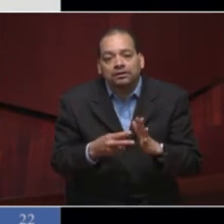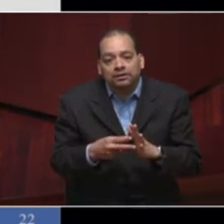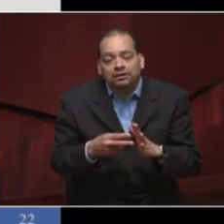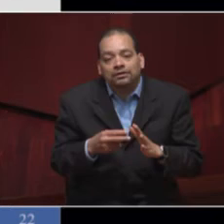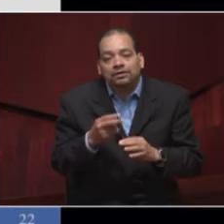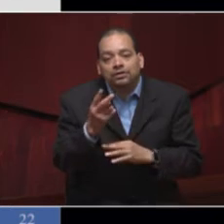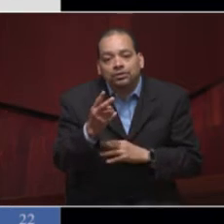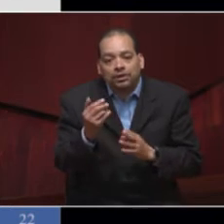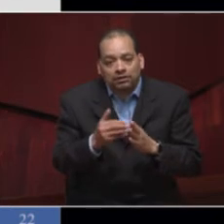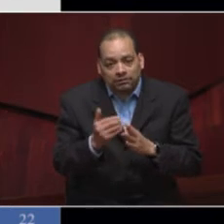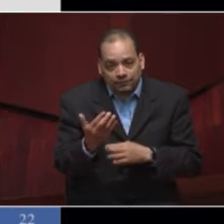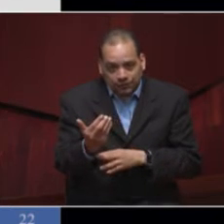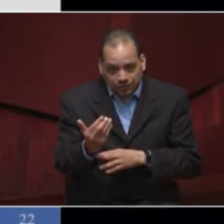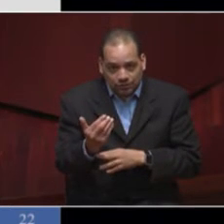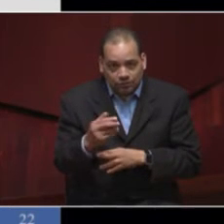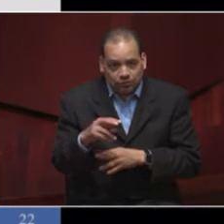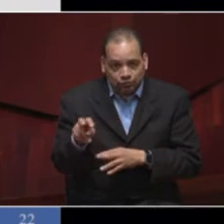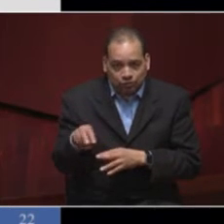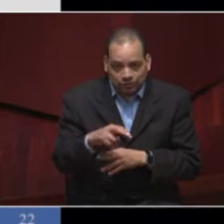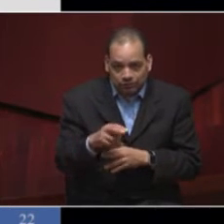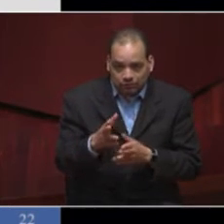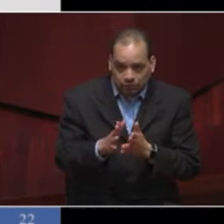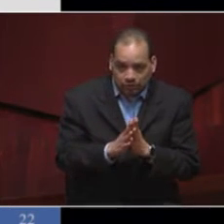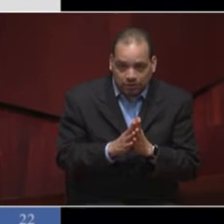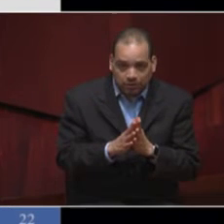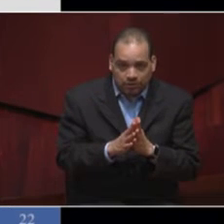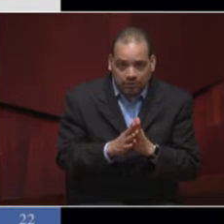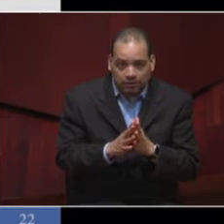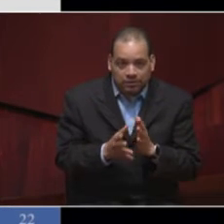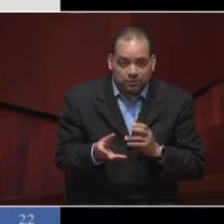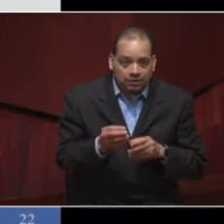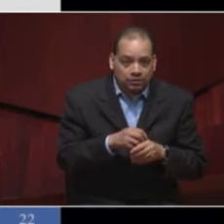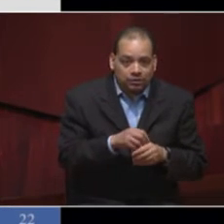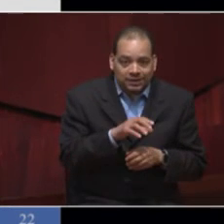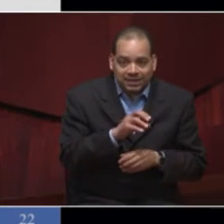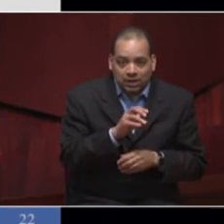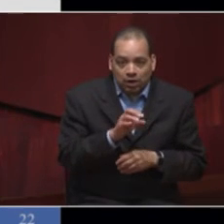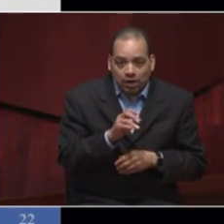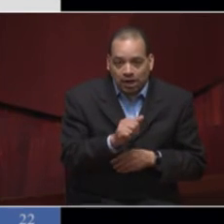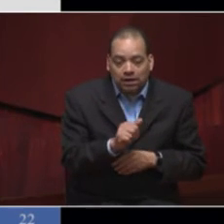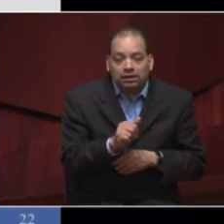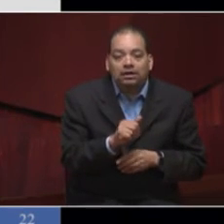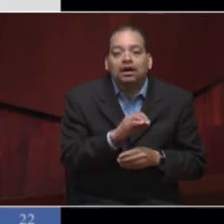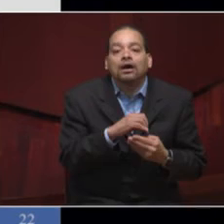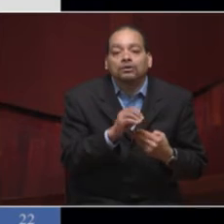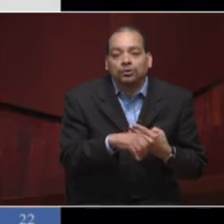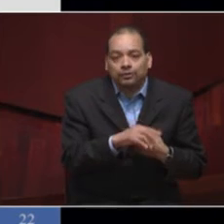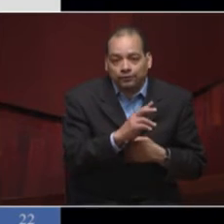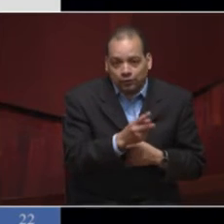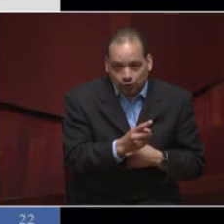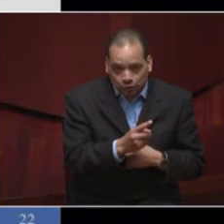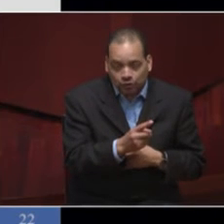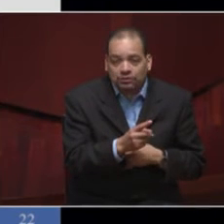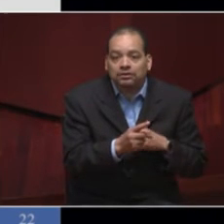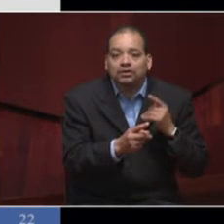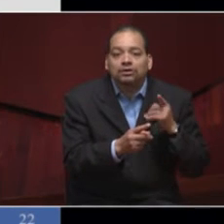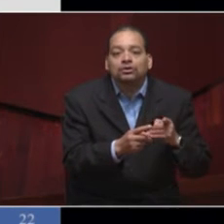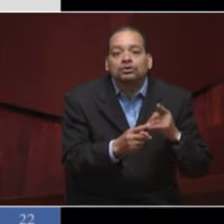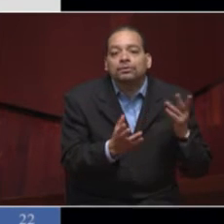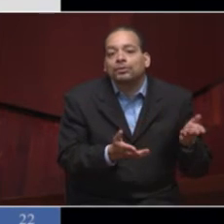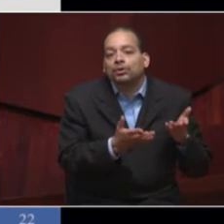transfer requests go into ERA on the 1st of October. You propose them by the 1st of